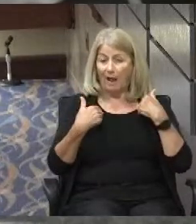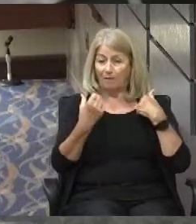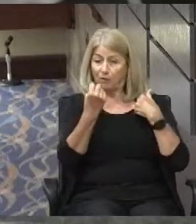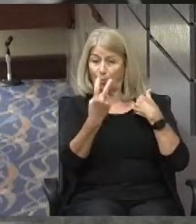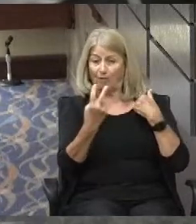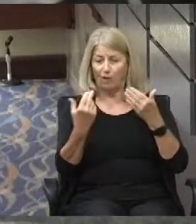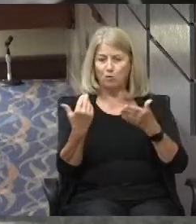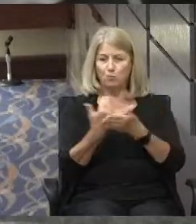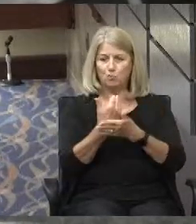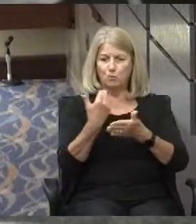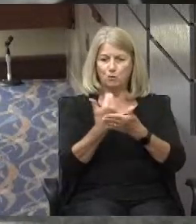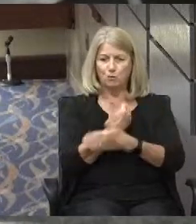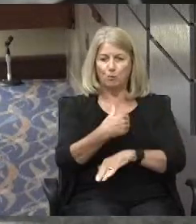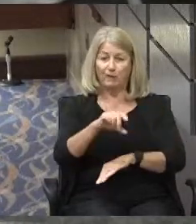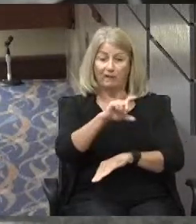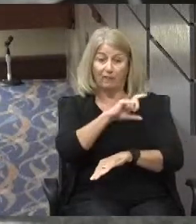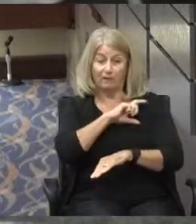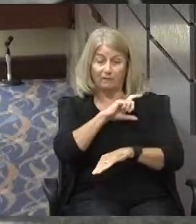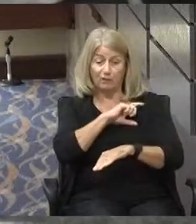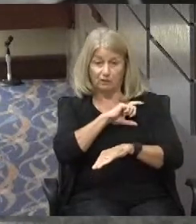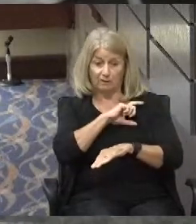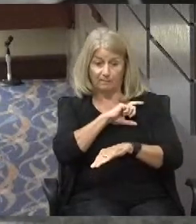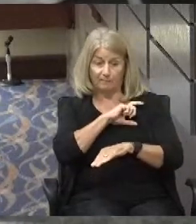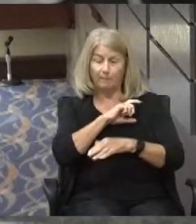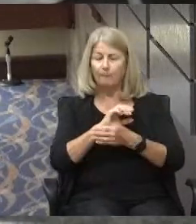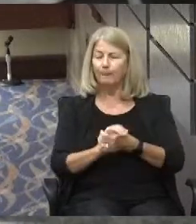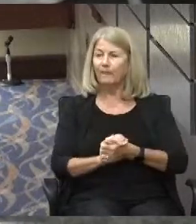new police officers out.